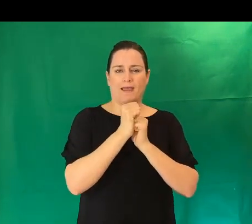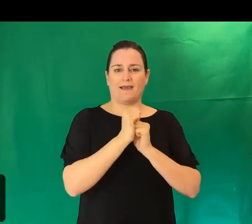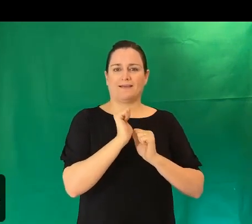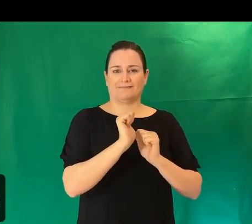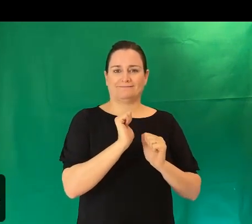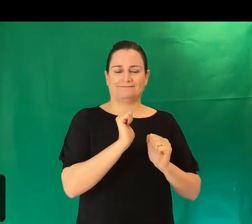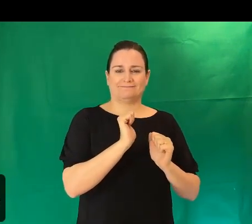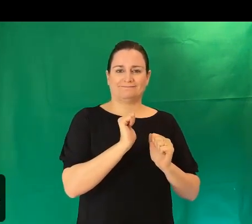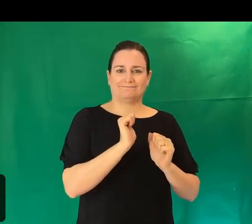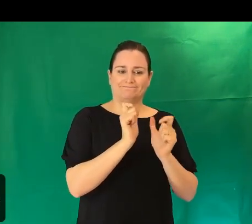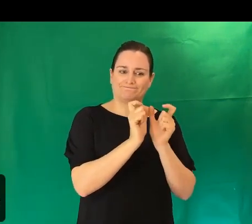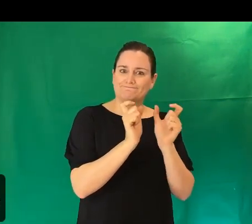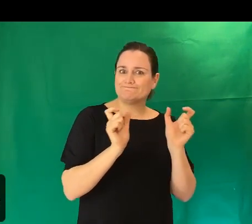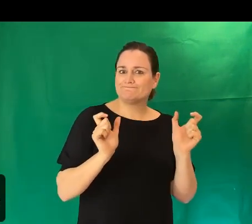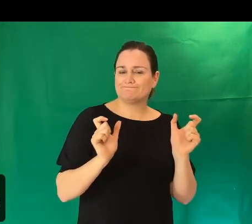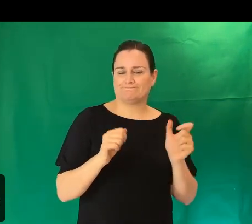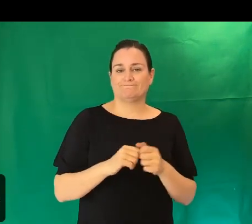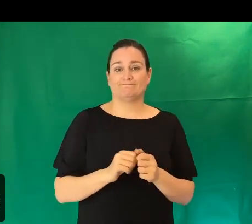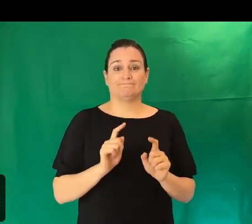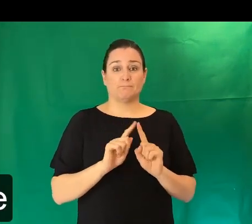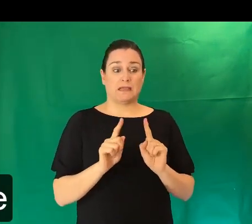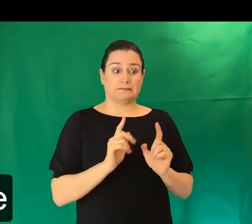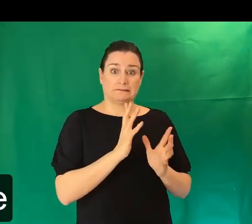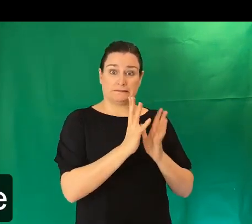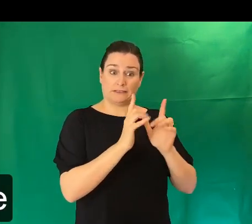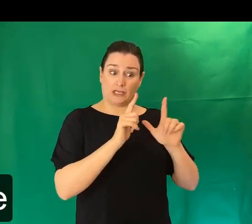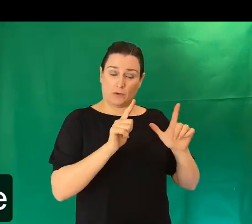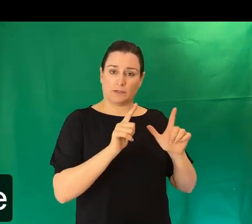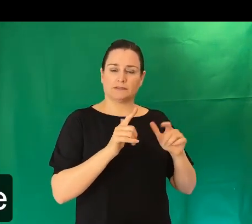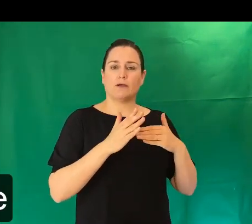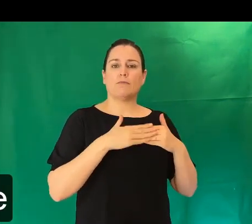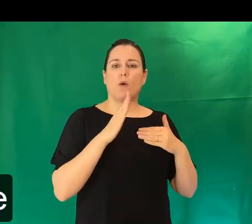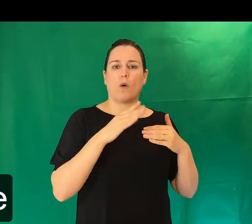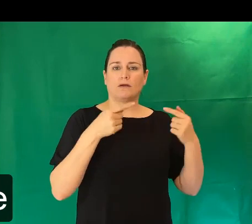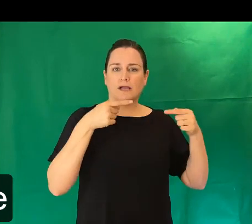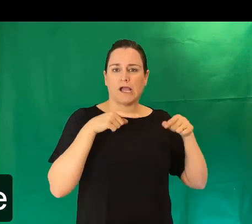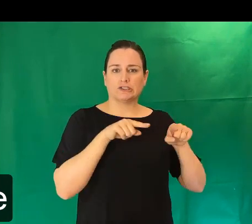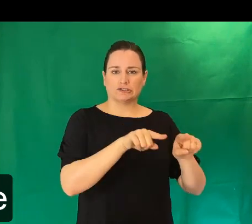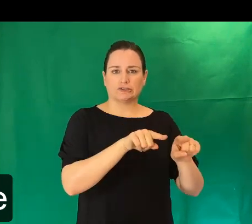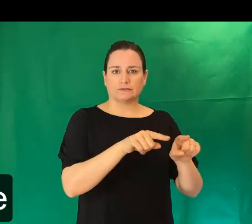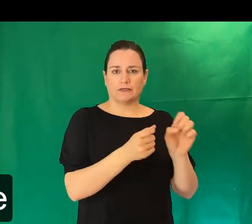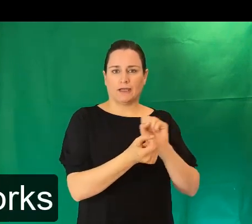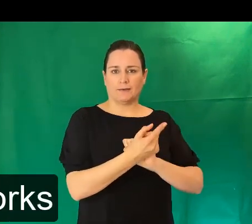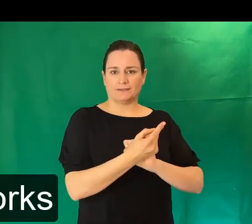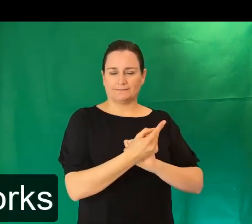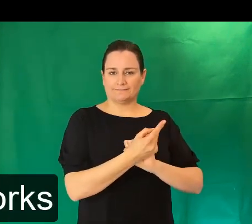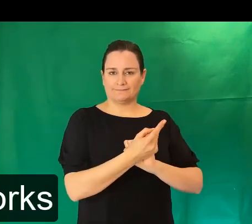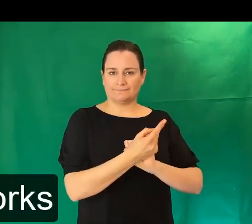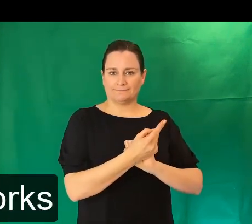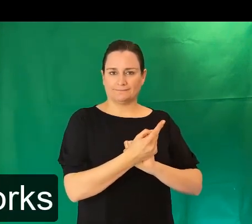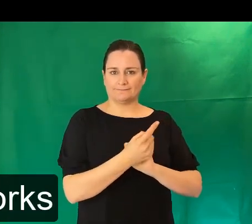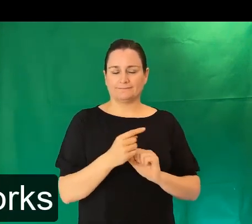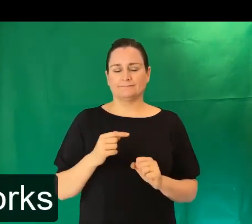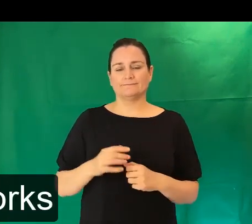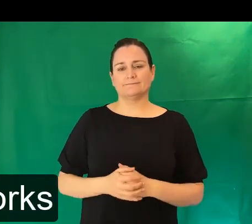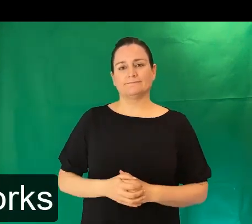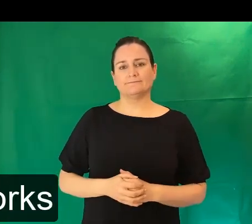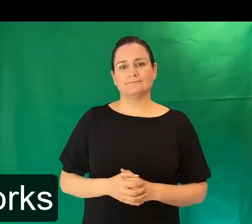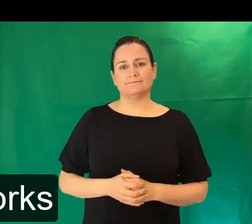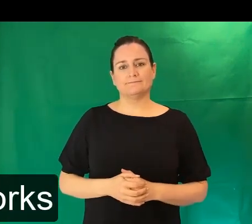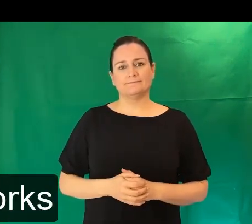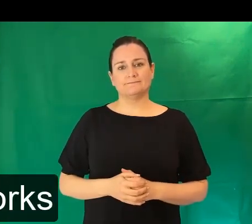But sign languages have considerable more simultaneity, things happening at the same time.